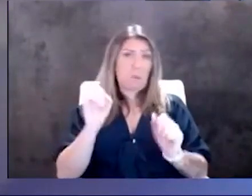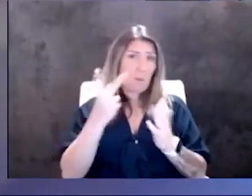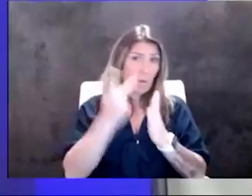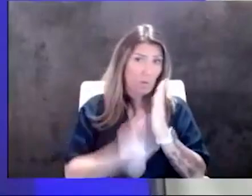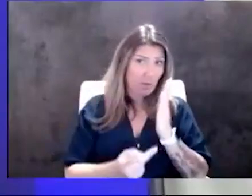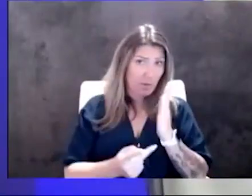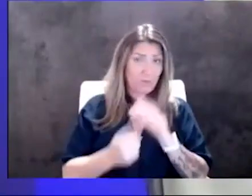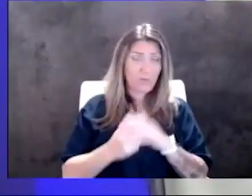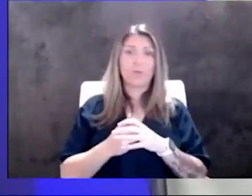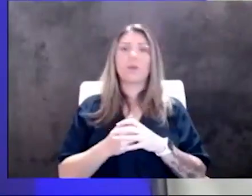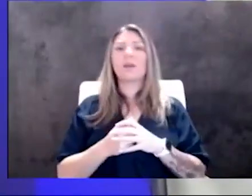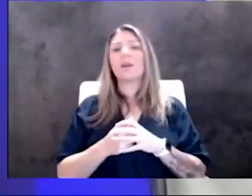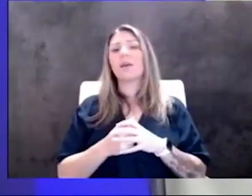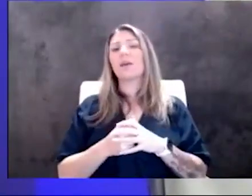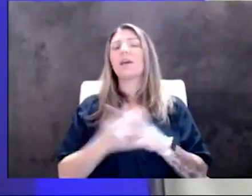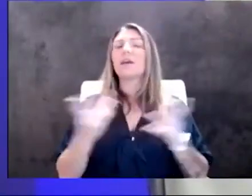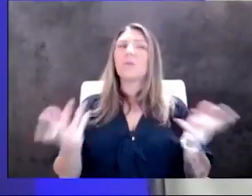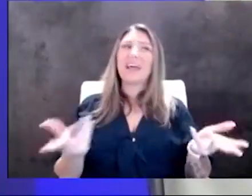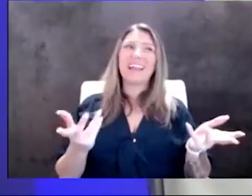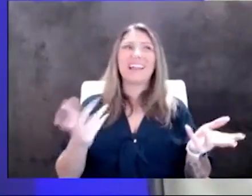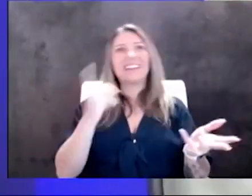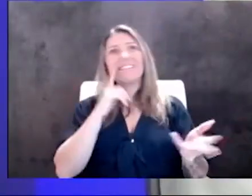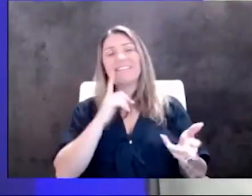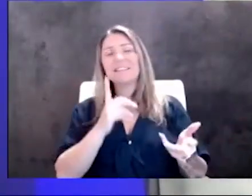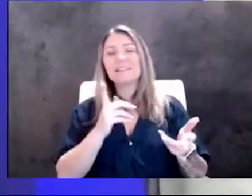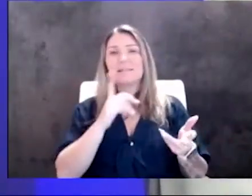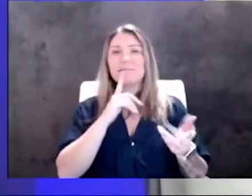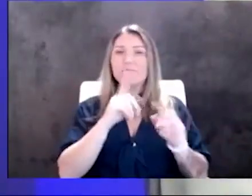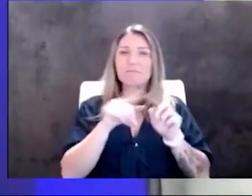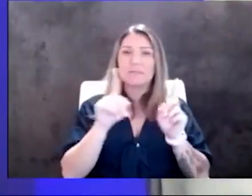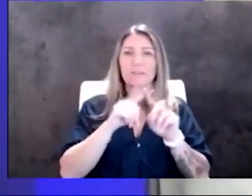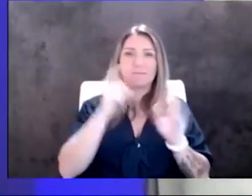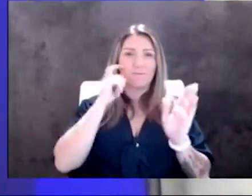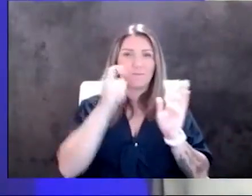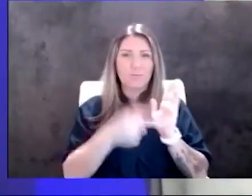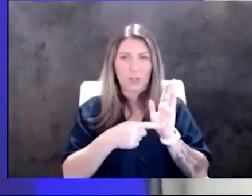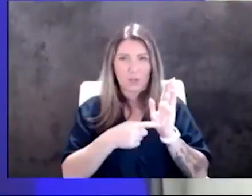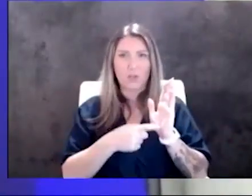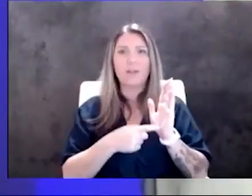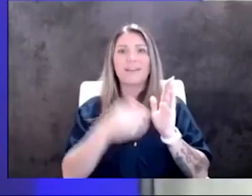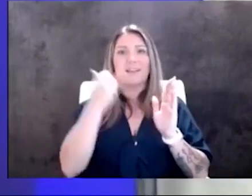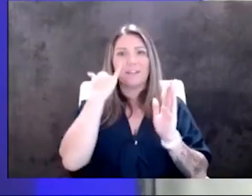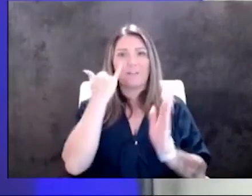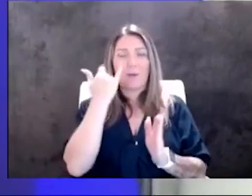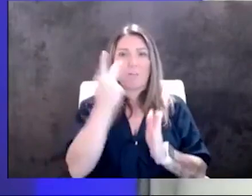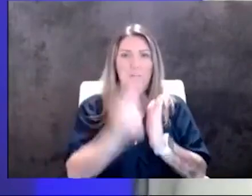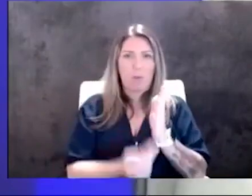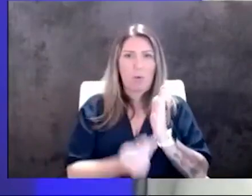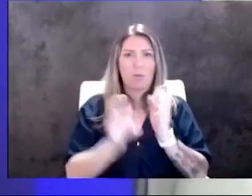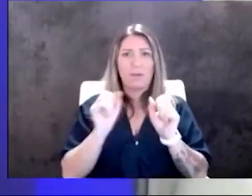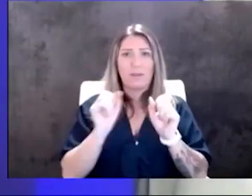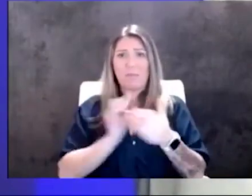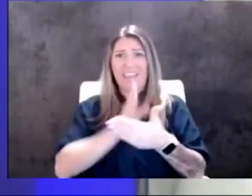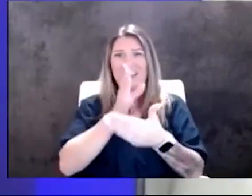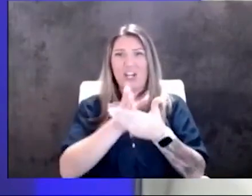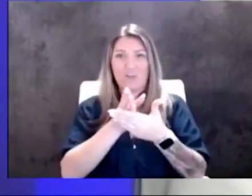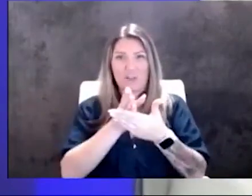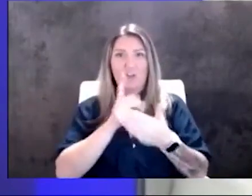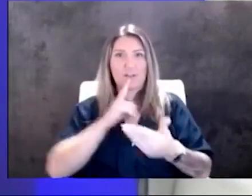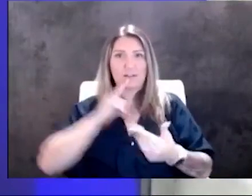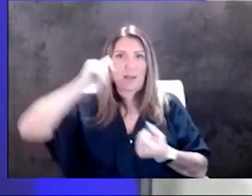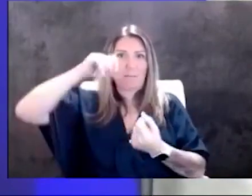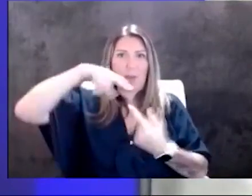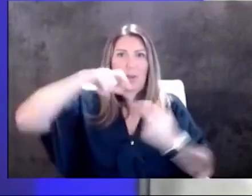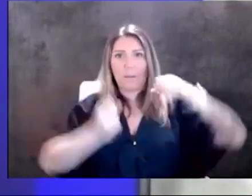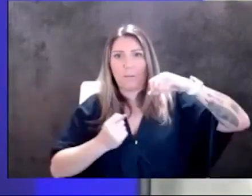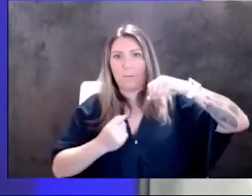relative contraindication if you have both, because there can be some interference between the two. Now, in our own personal practice, it's something that we've